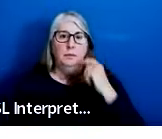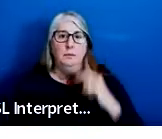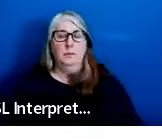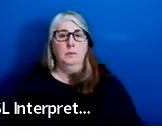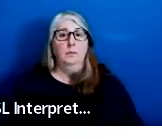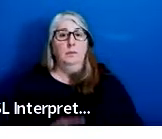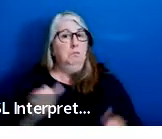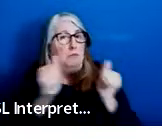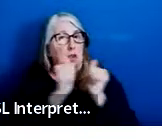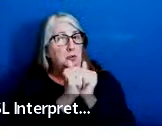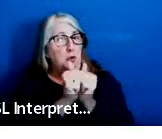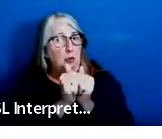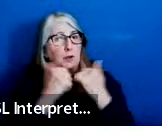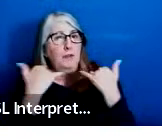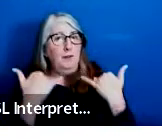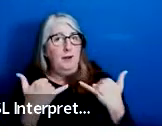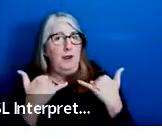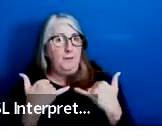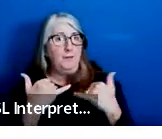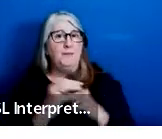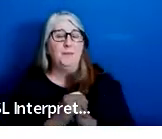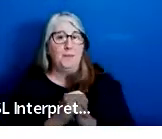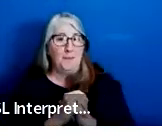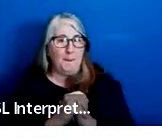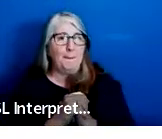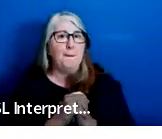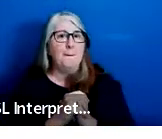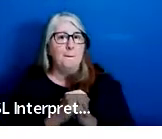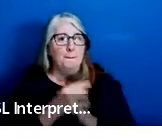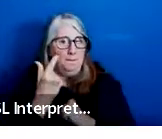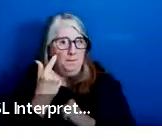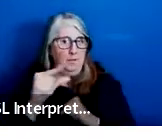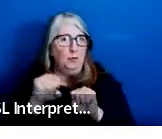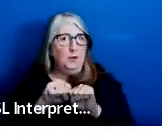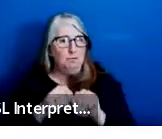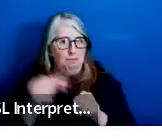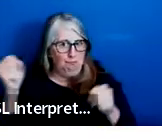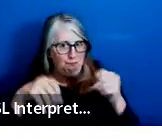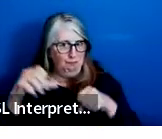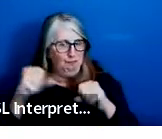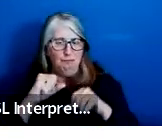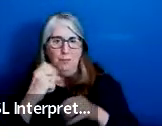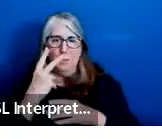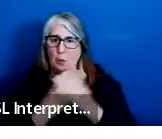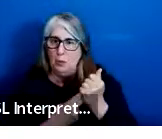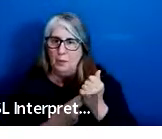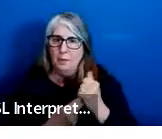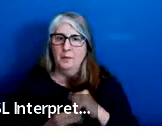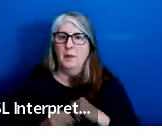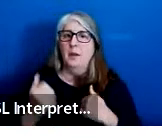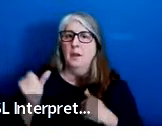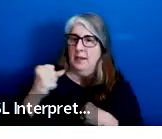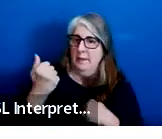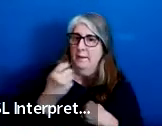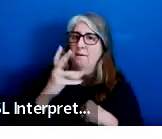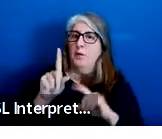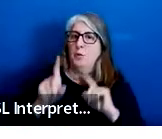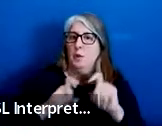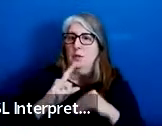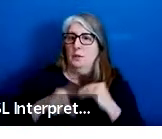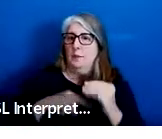All together now. Well said. Yeah, there were a couple of questions about this. So